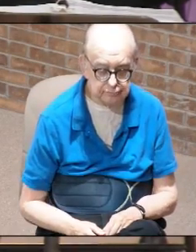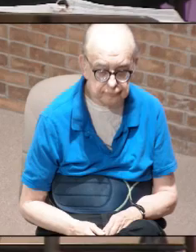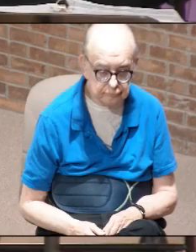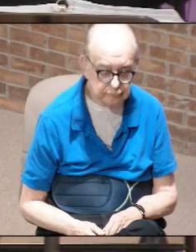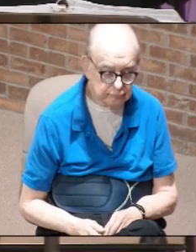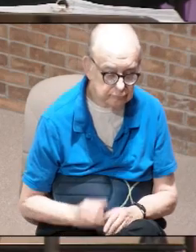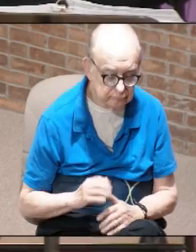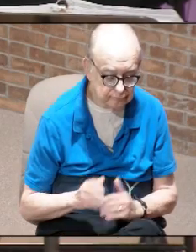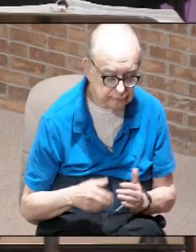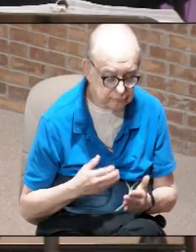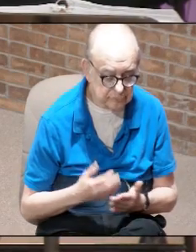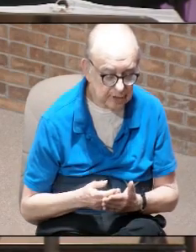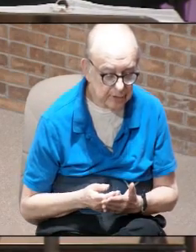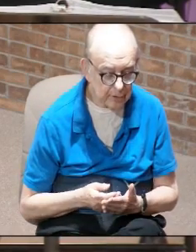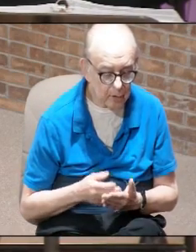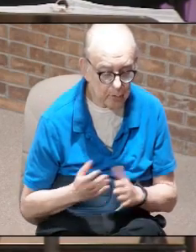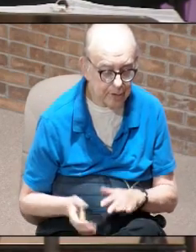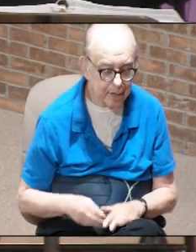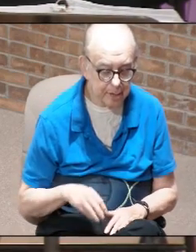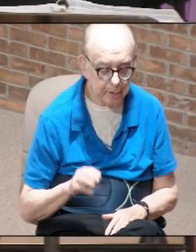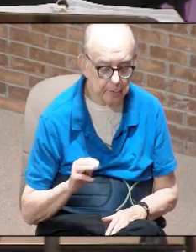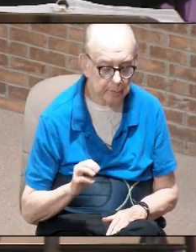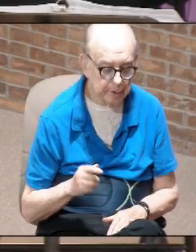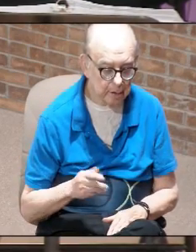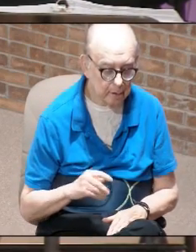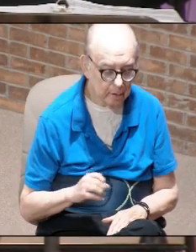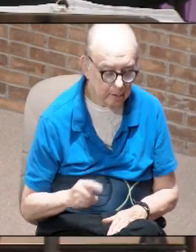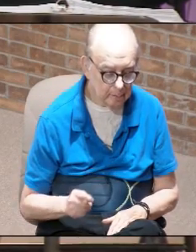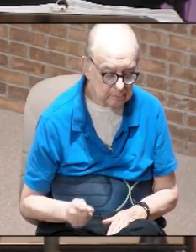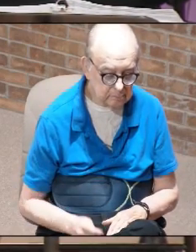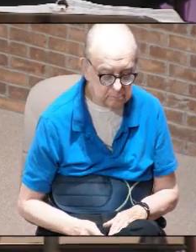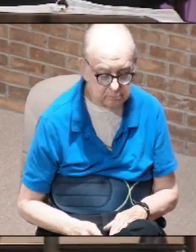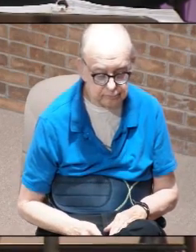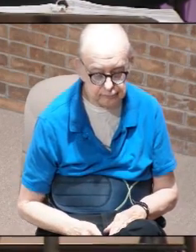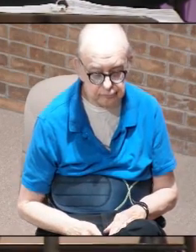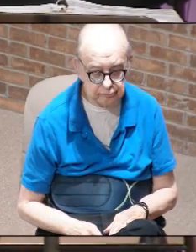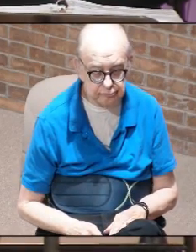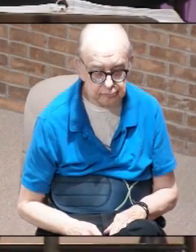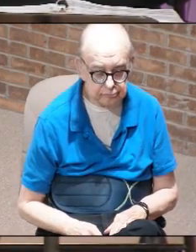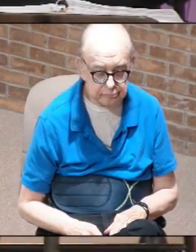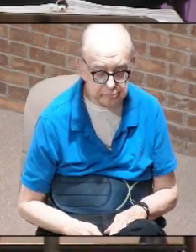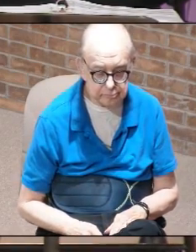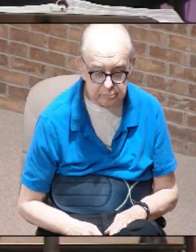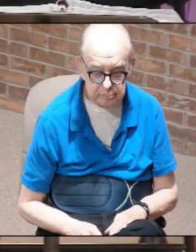It's all turned into dead weight, you know, and it kind of stuck here.